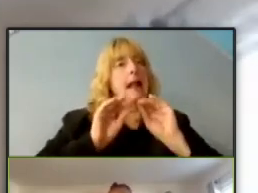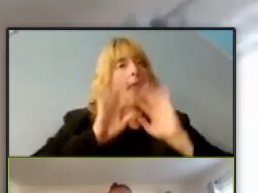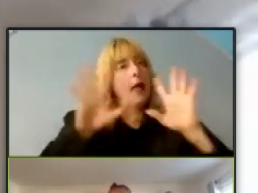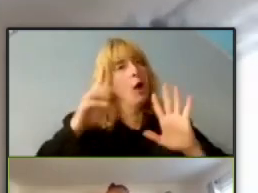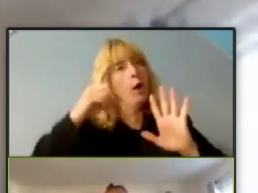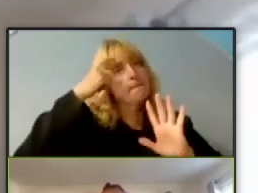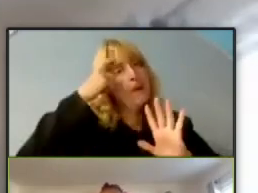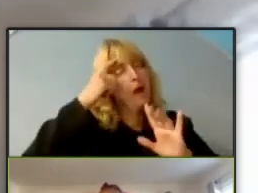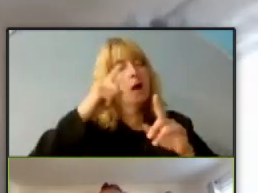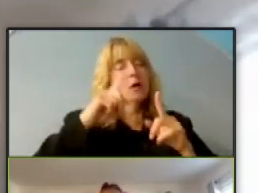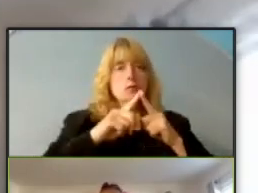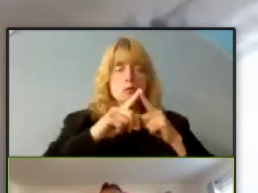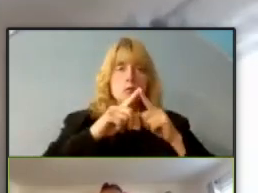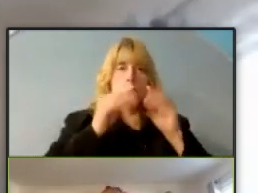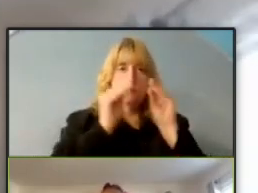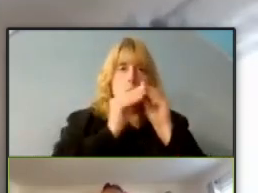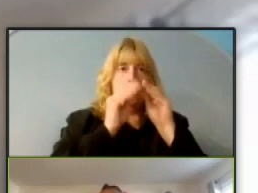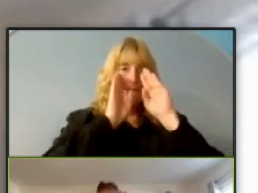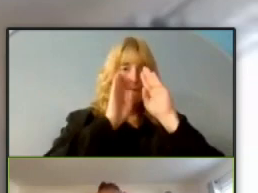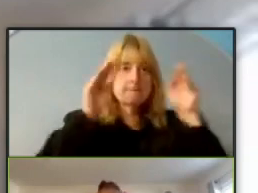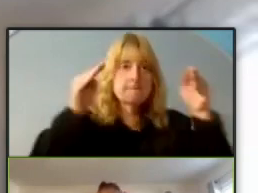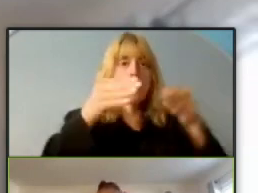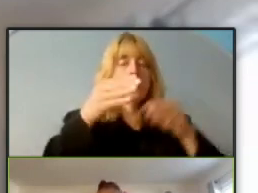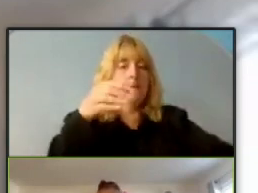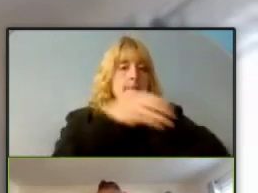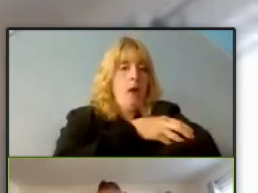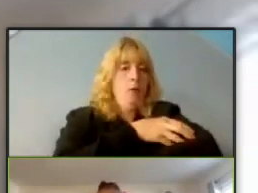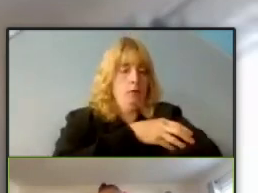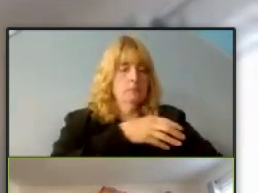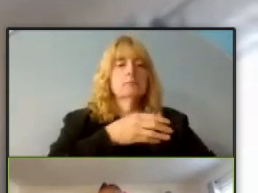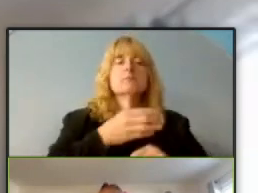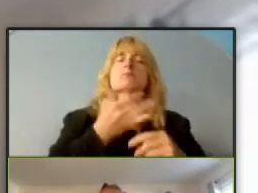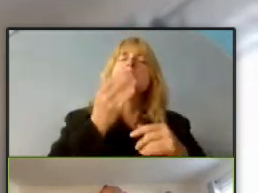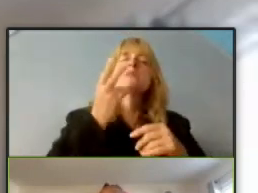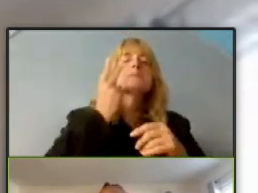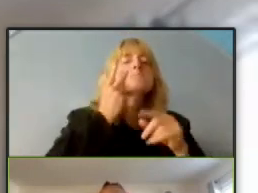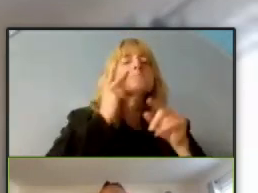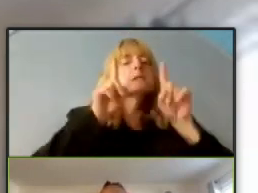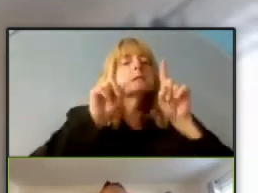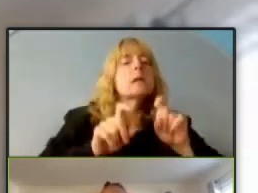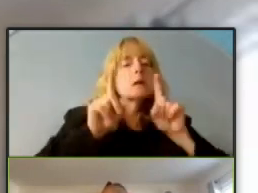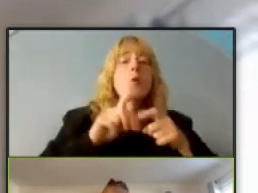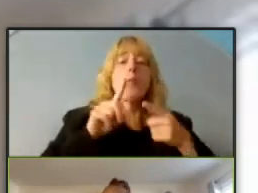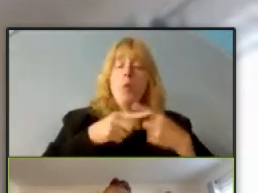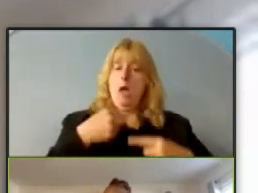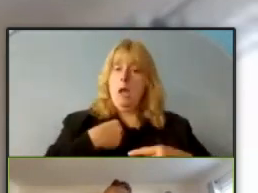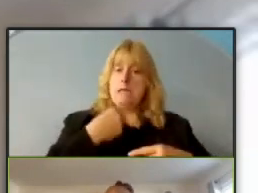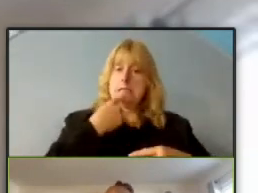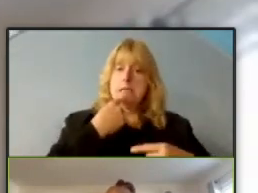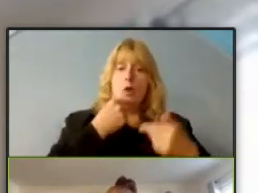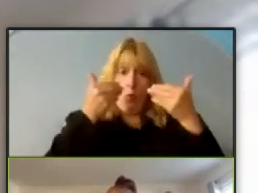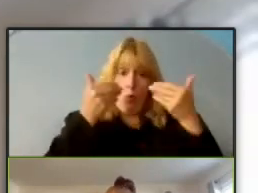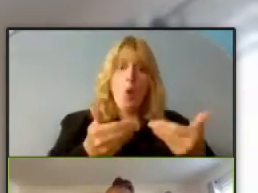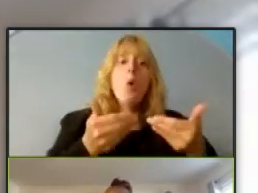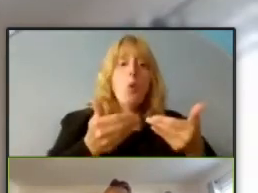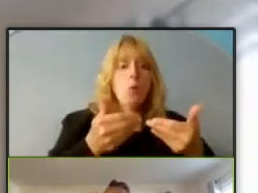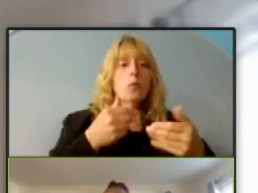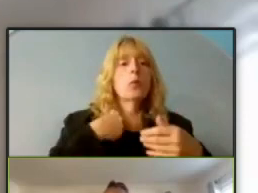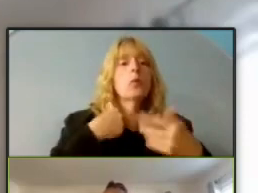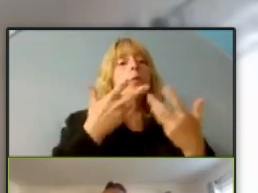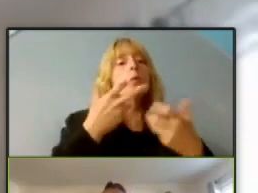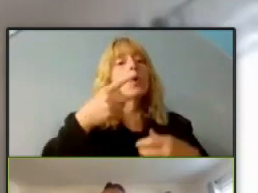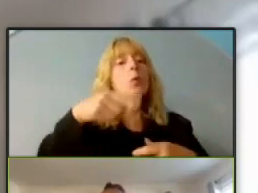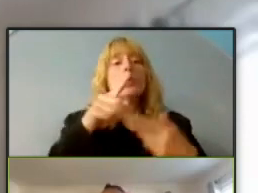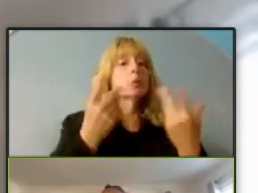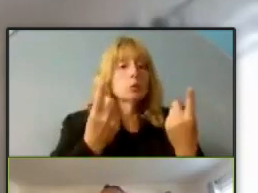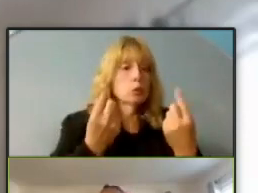our power where we want it to go. Let's do a little experiment. When I say go, what I invite you to do is